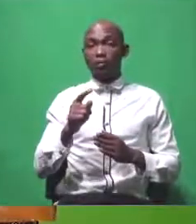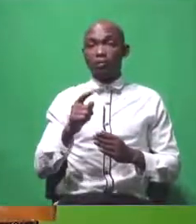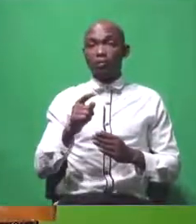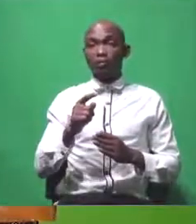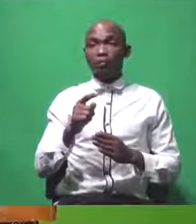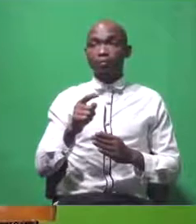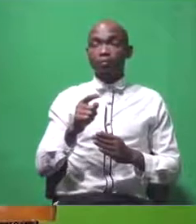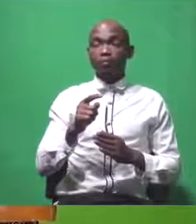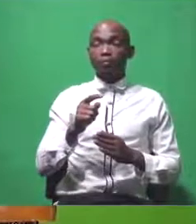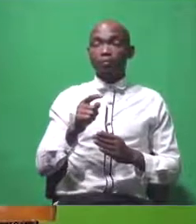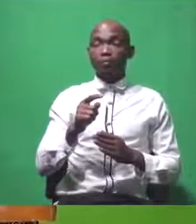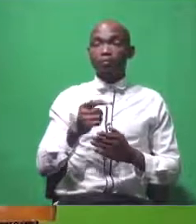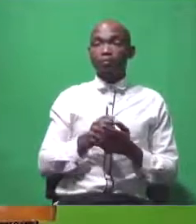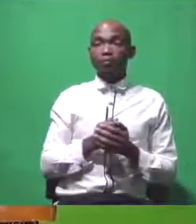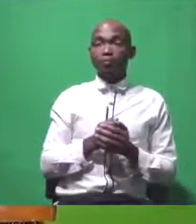97.